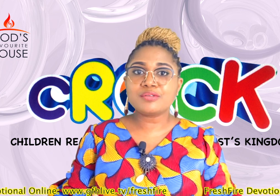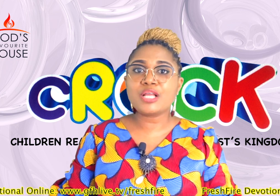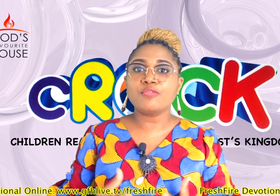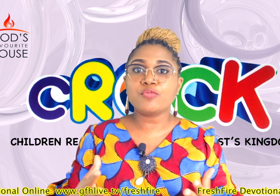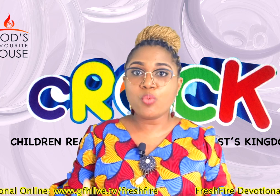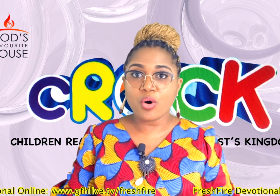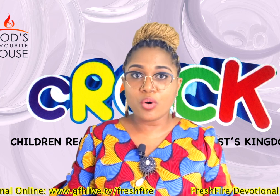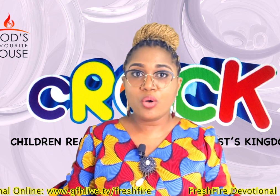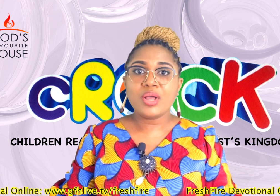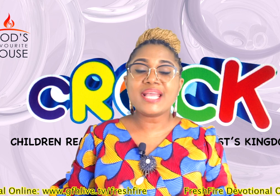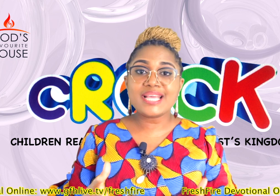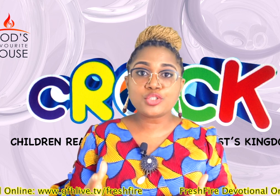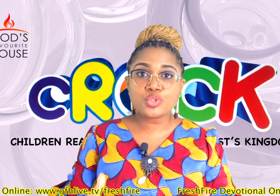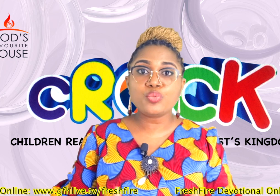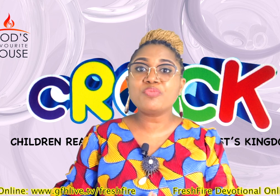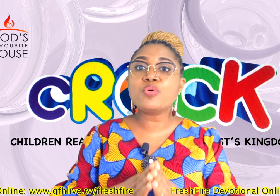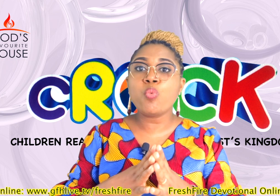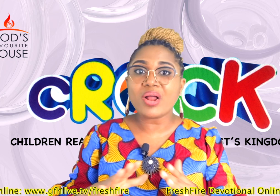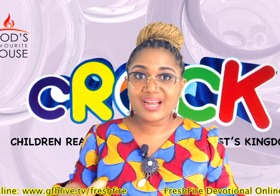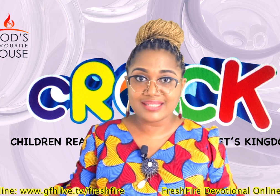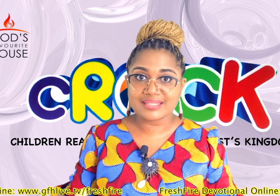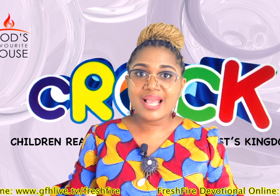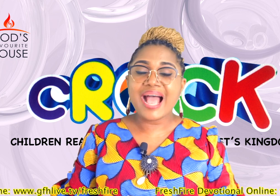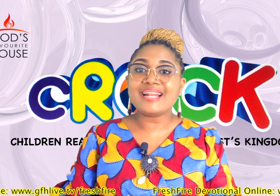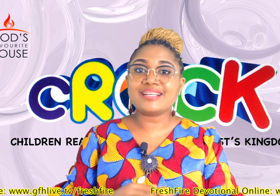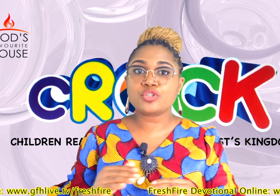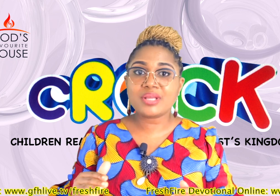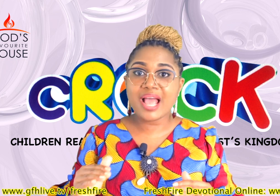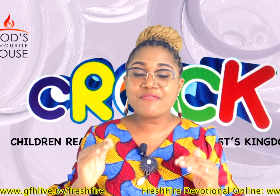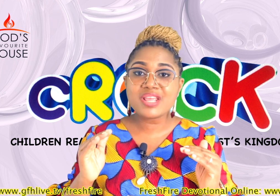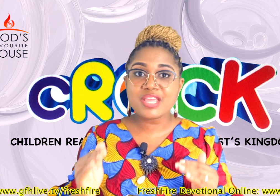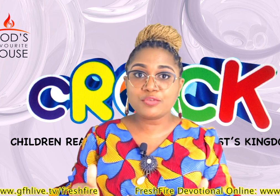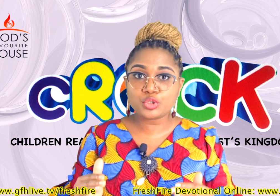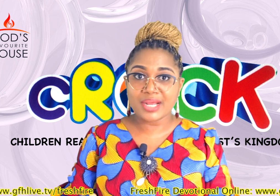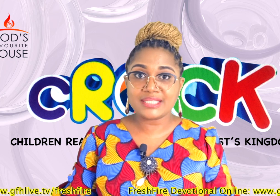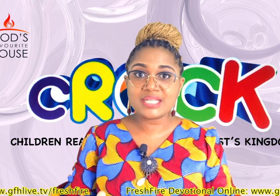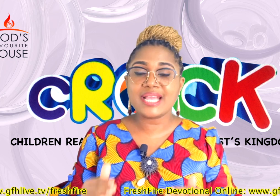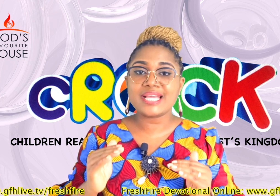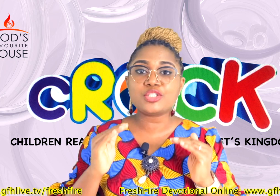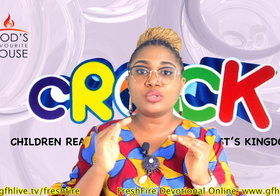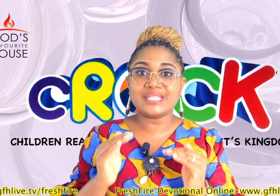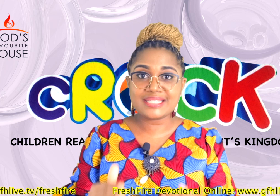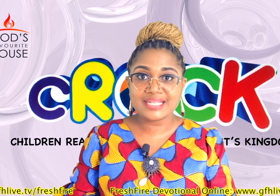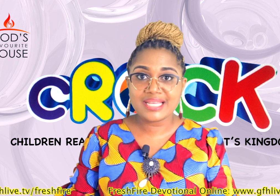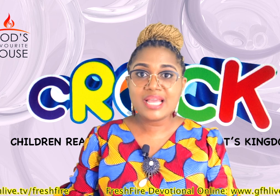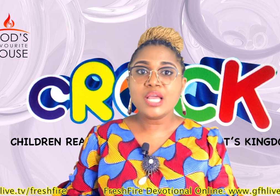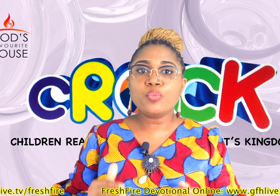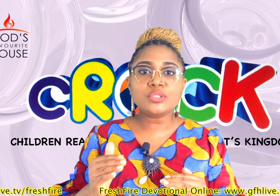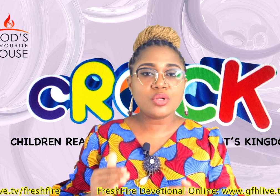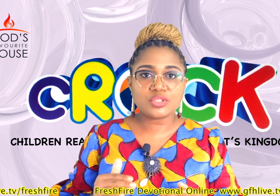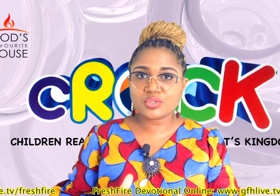every counsel of war against you will be worthless. And there's every evil strategy against your